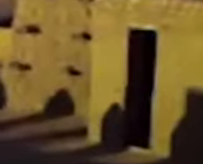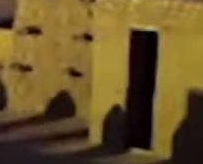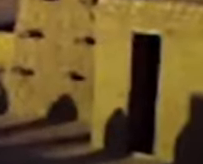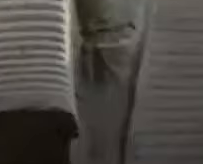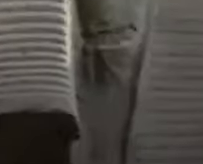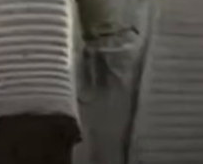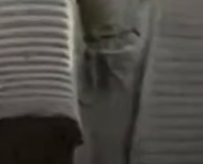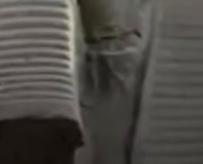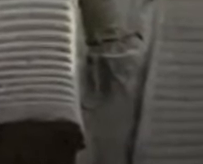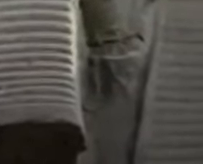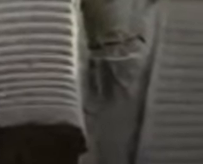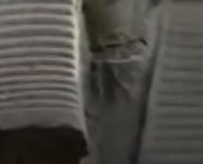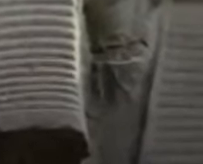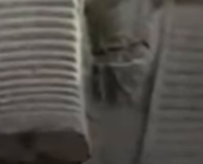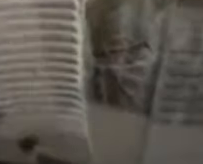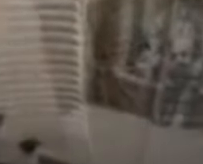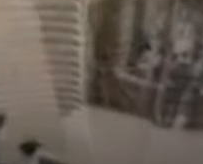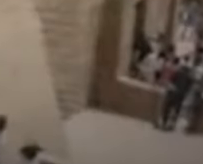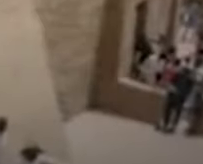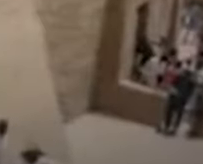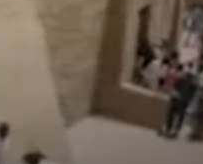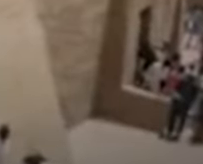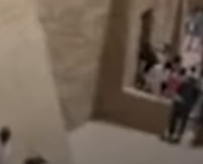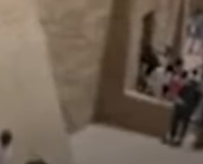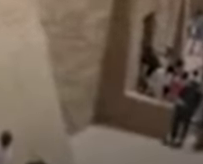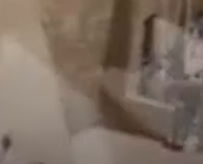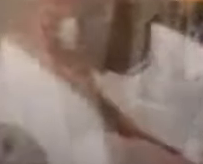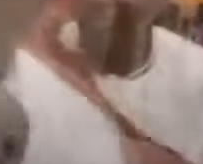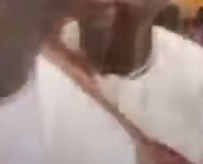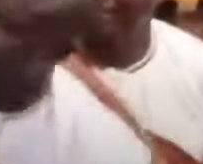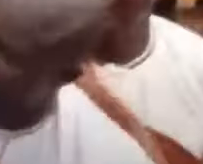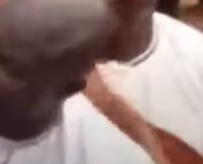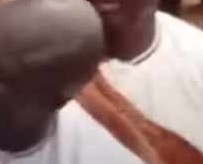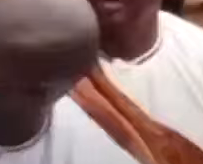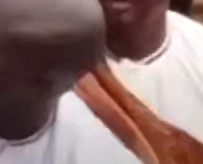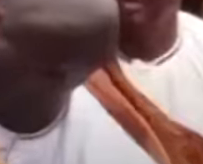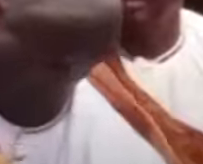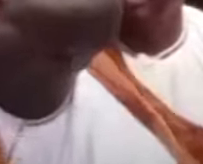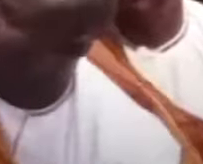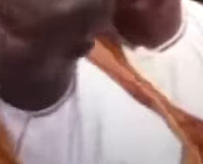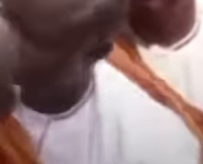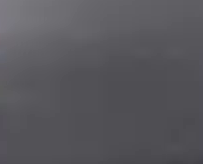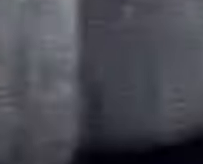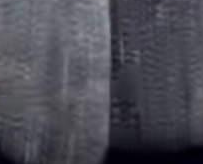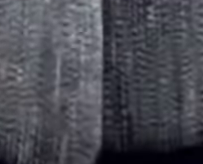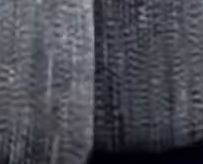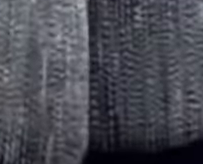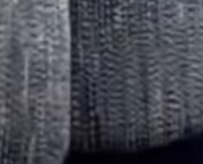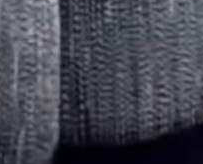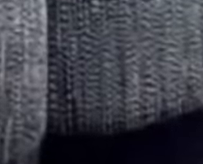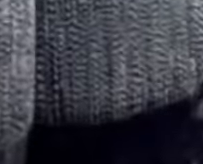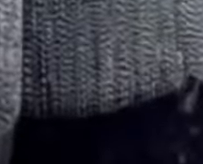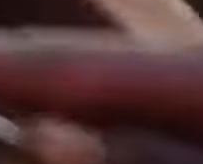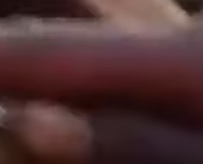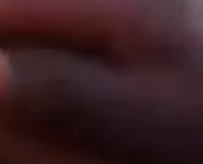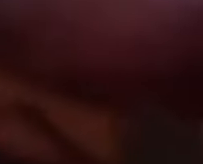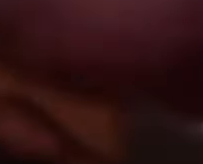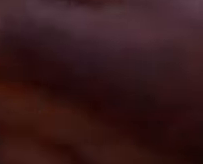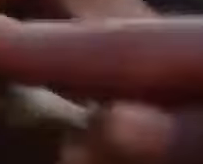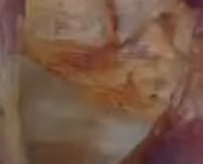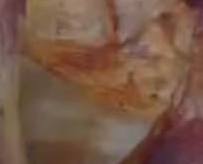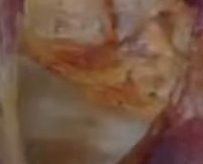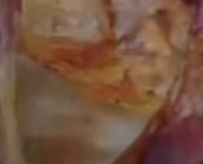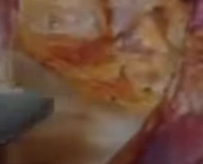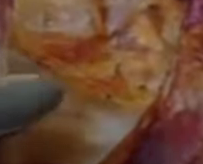Experience the architectural wonders that tell stories of empires and kingdoms that shaped Africa's history. Don't miss